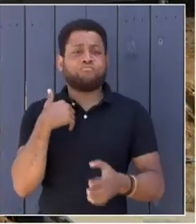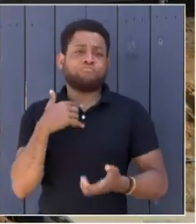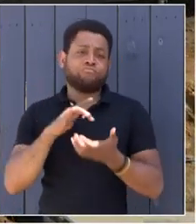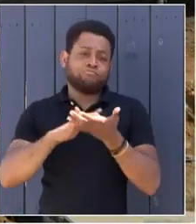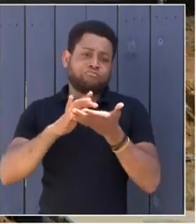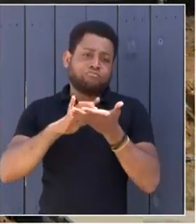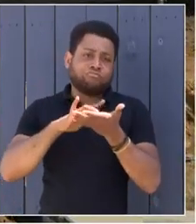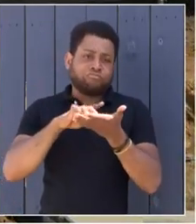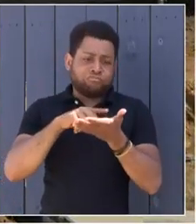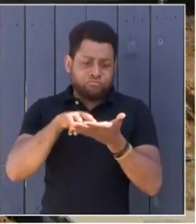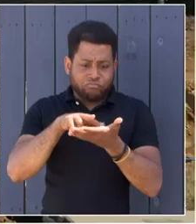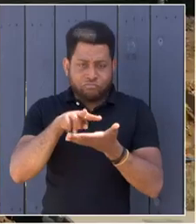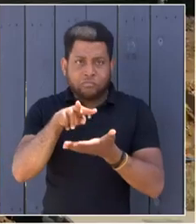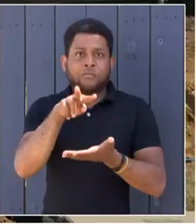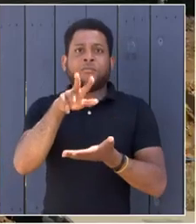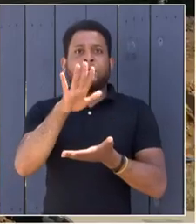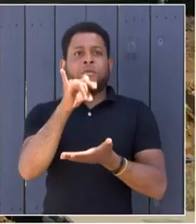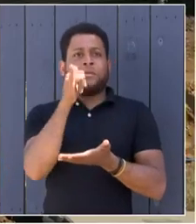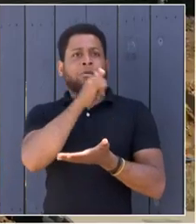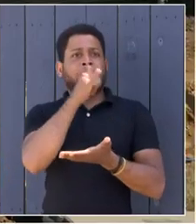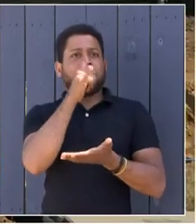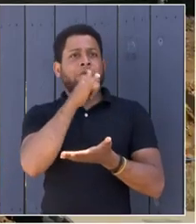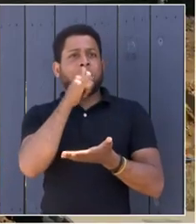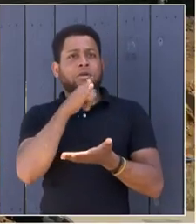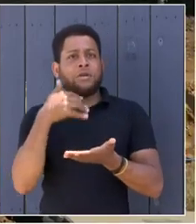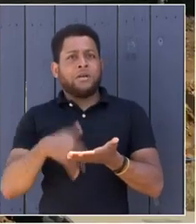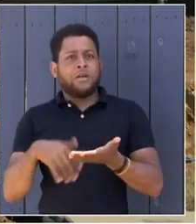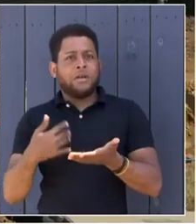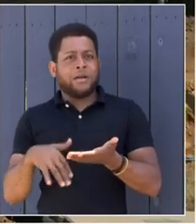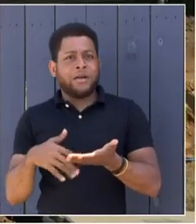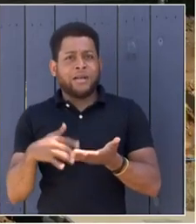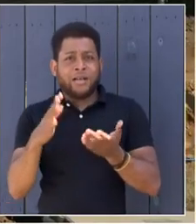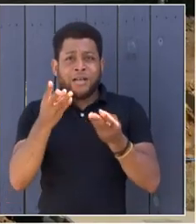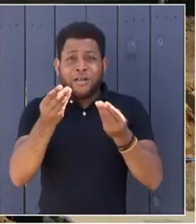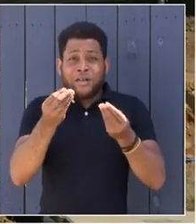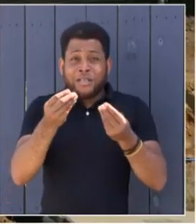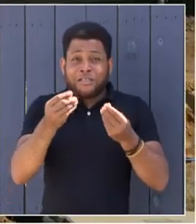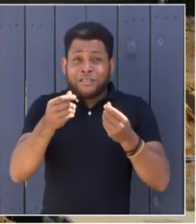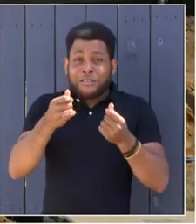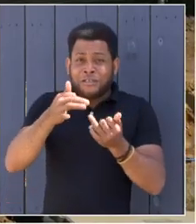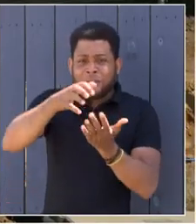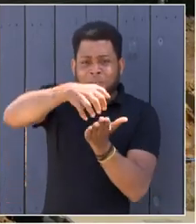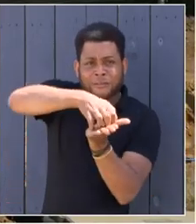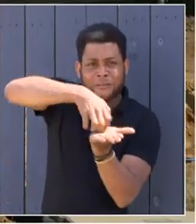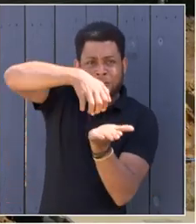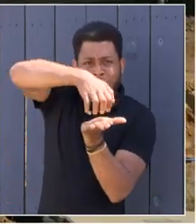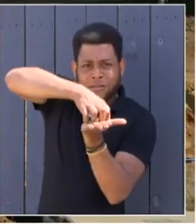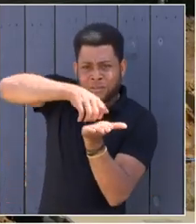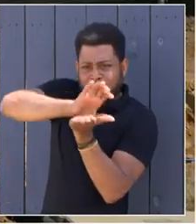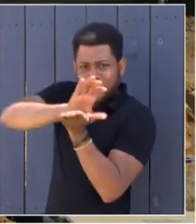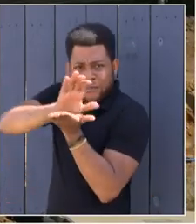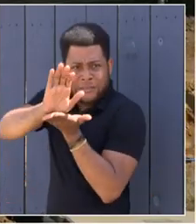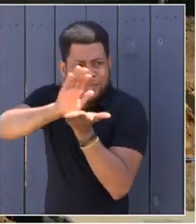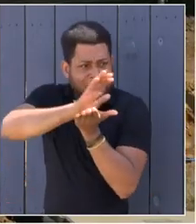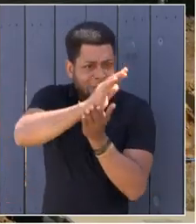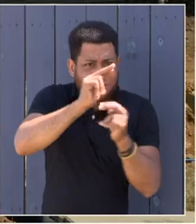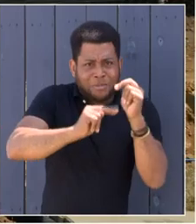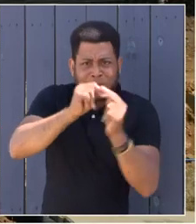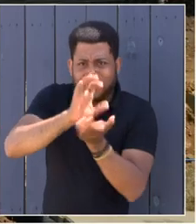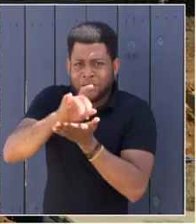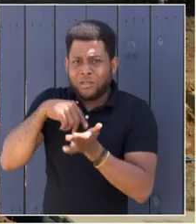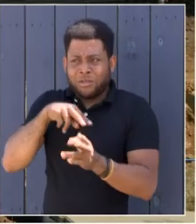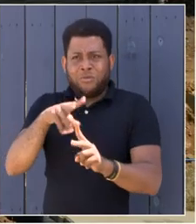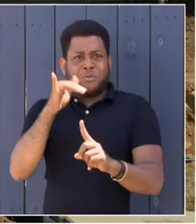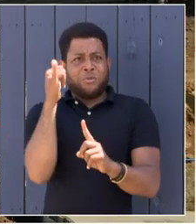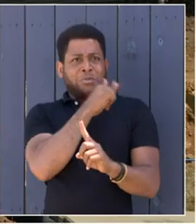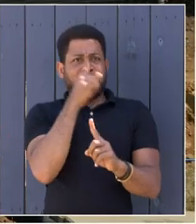moved. And I knew that we were in another phase of Skyland's next phase. So I